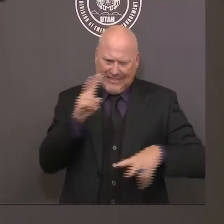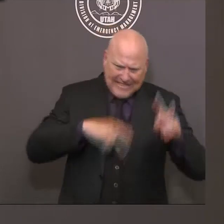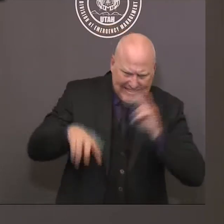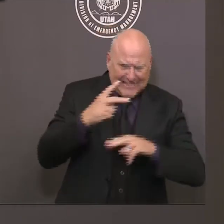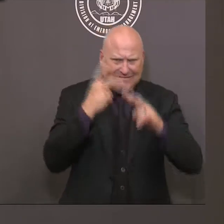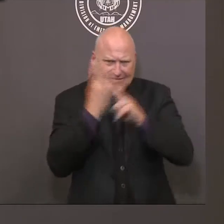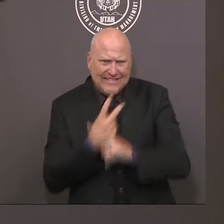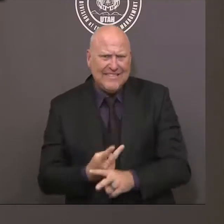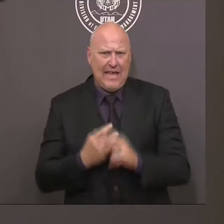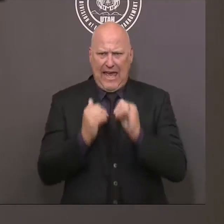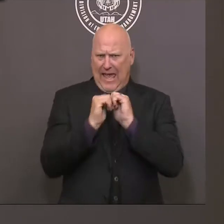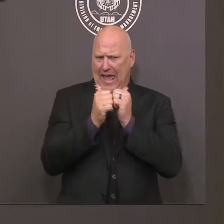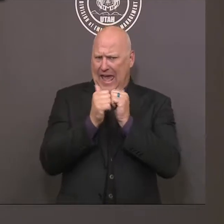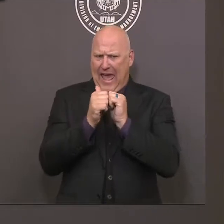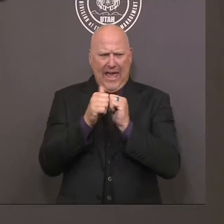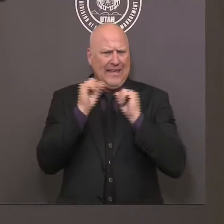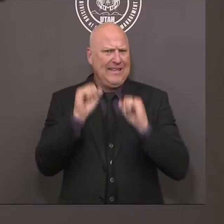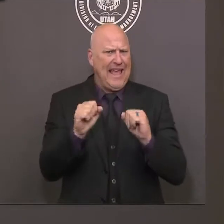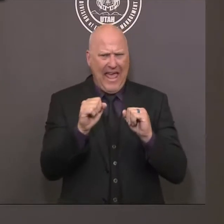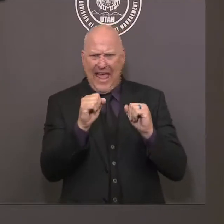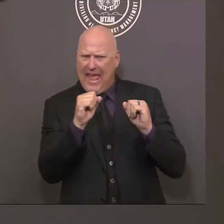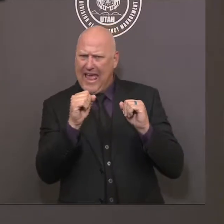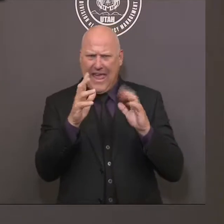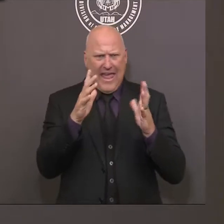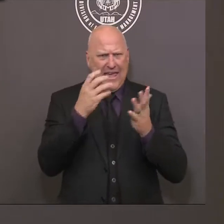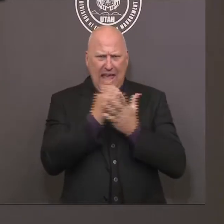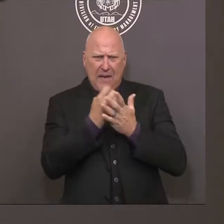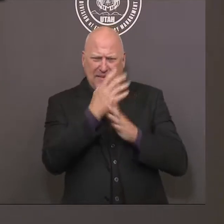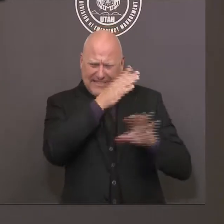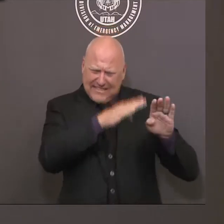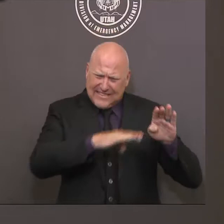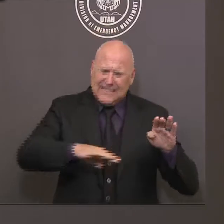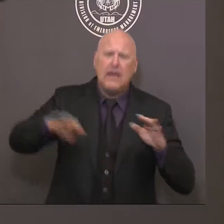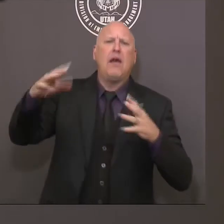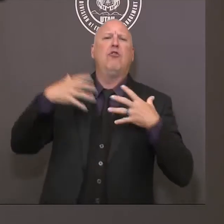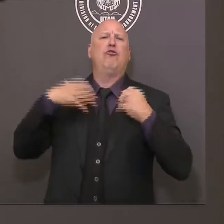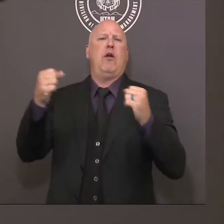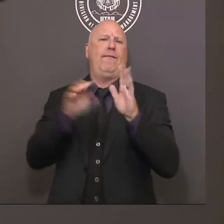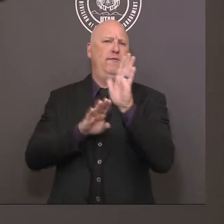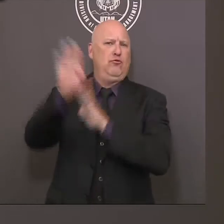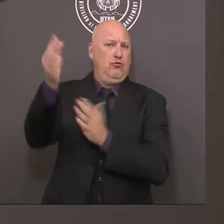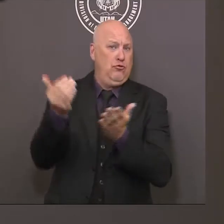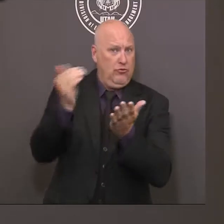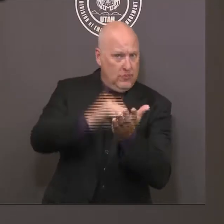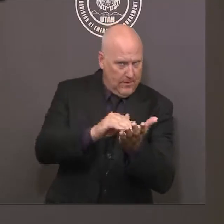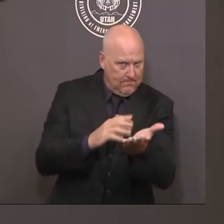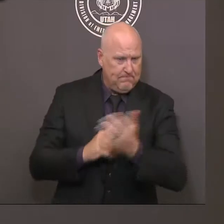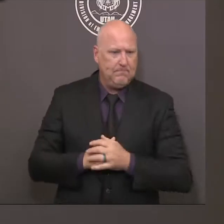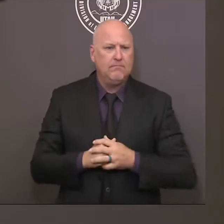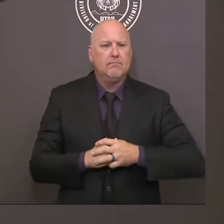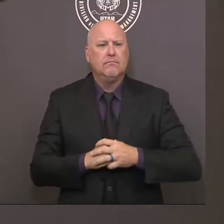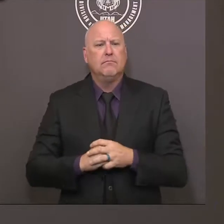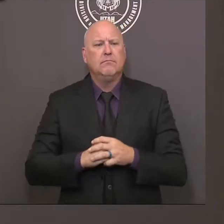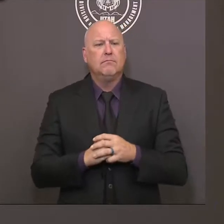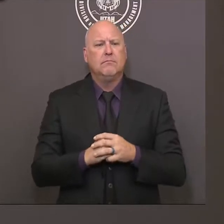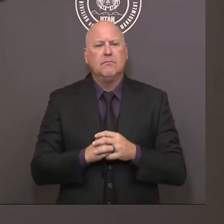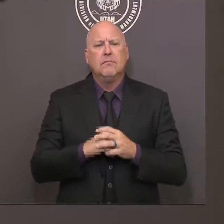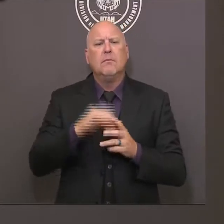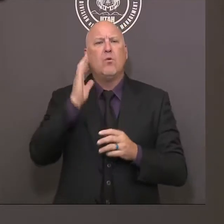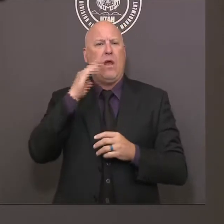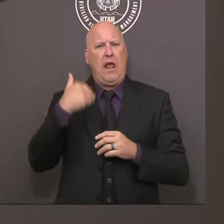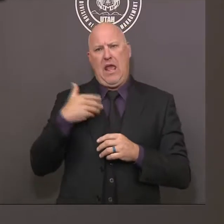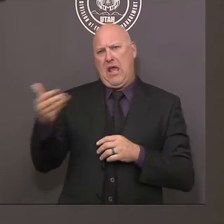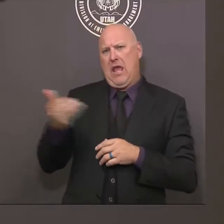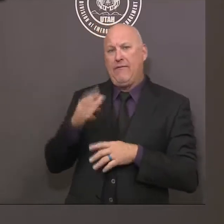to more prosperous times. And we'll have President Adams and Speaker Wilson say a few words regarding that in just a couple